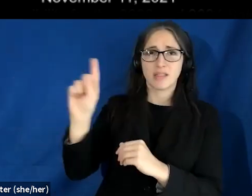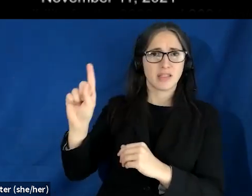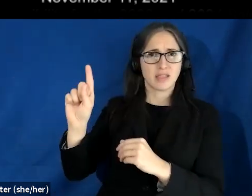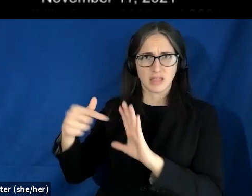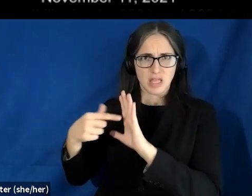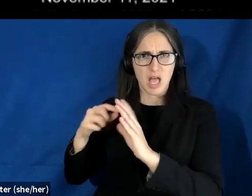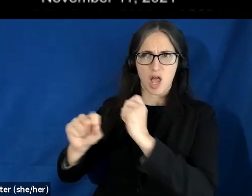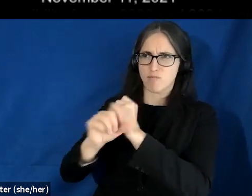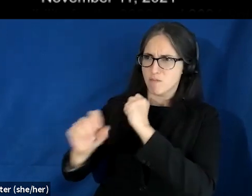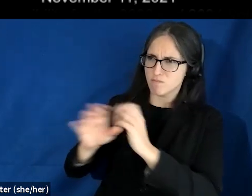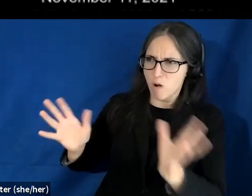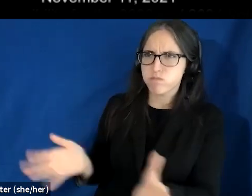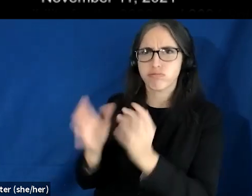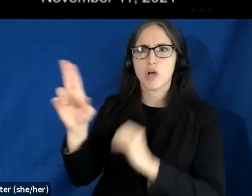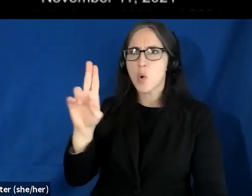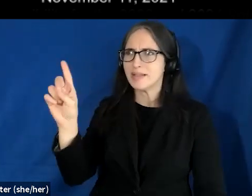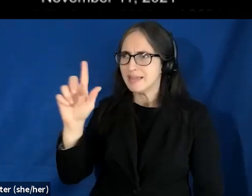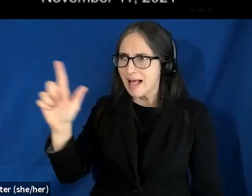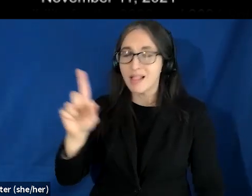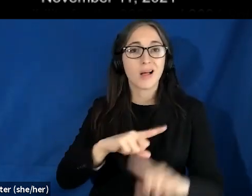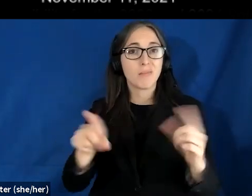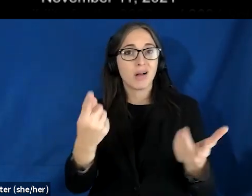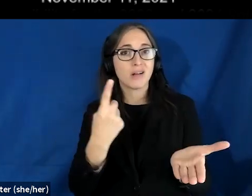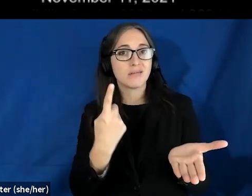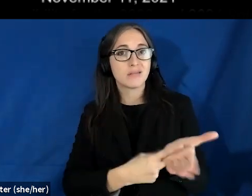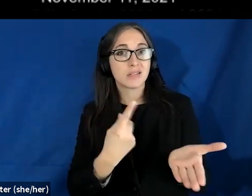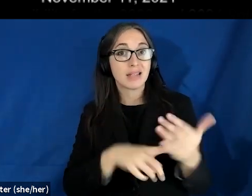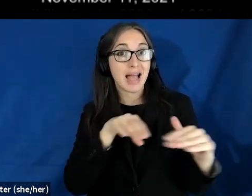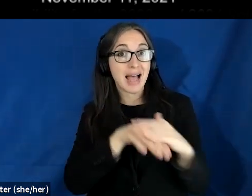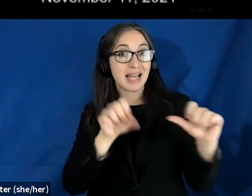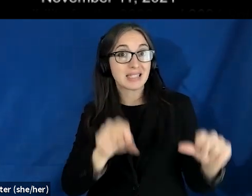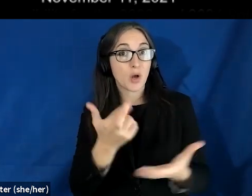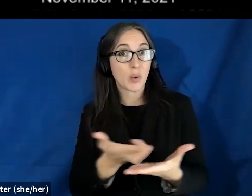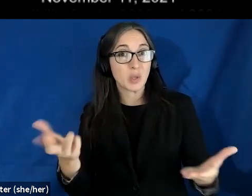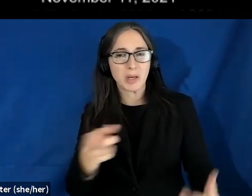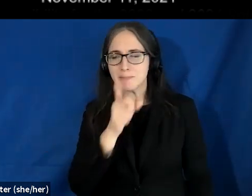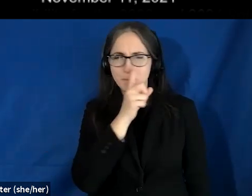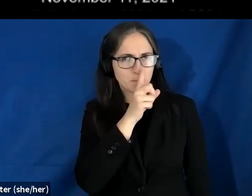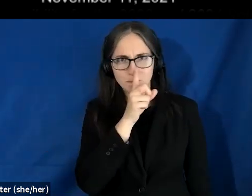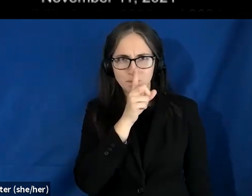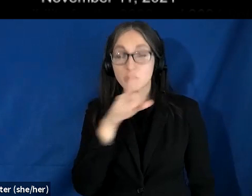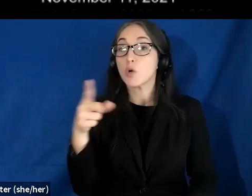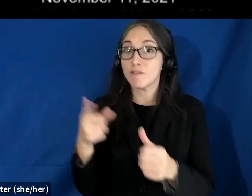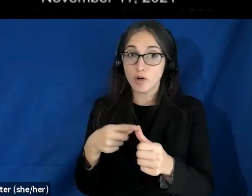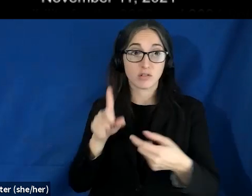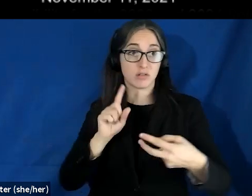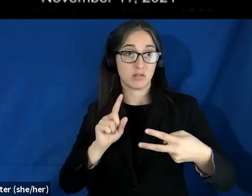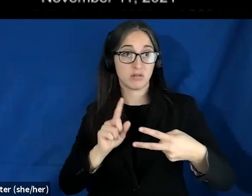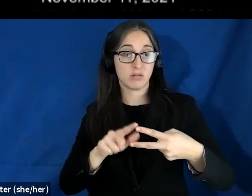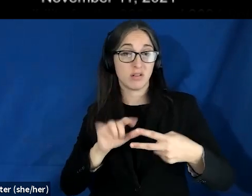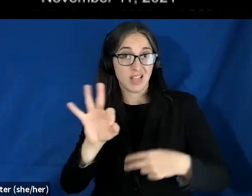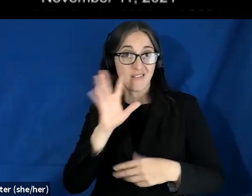about accessible resources as well. So in the first case, if you were going to offer a video and a